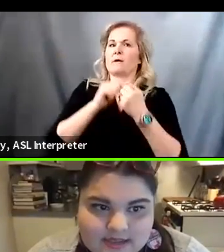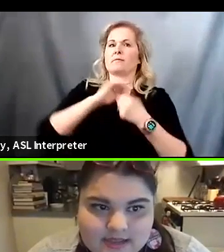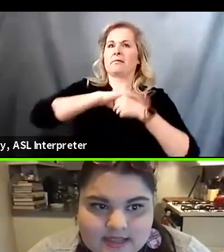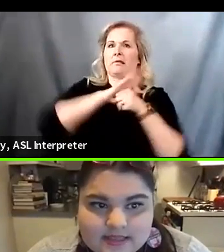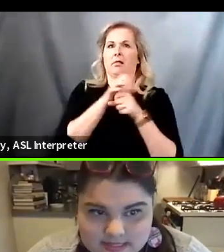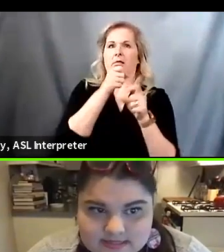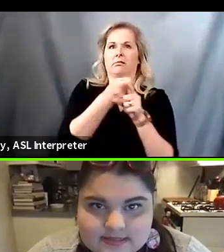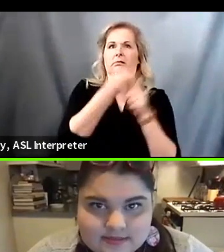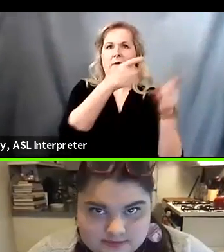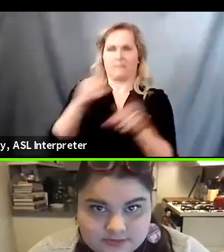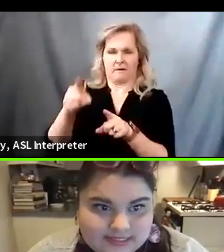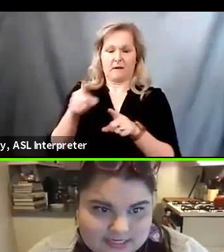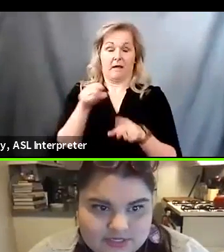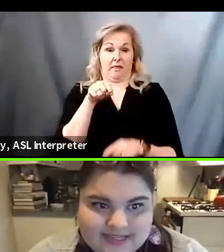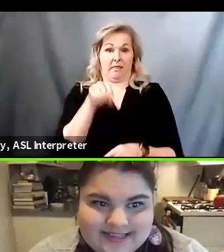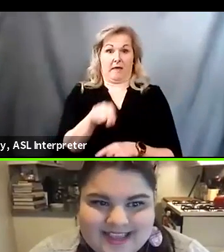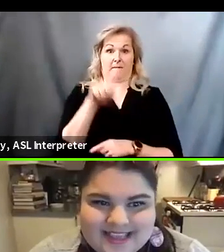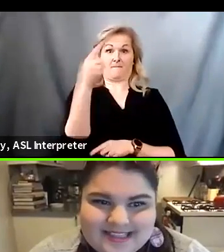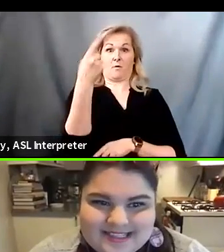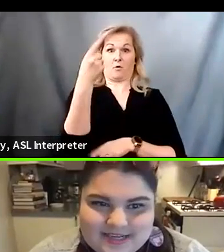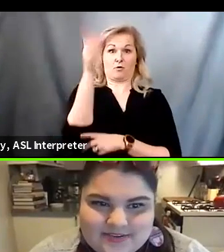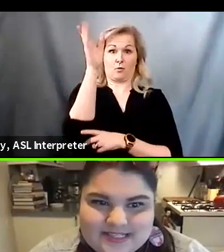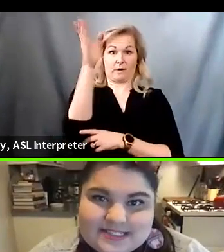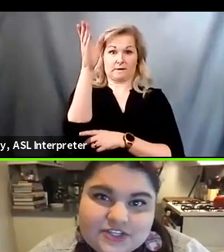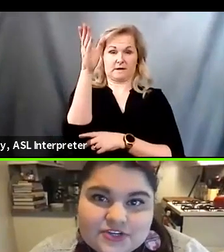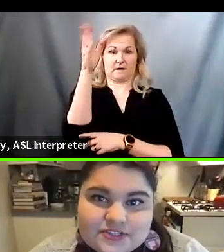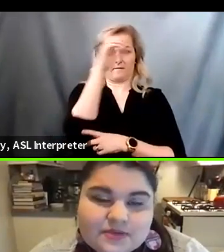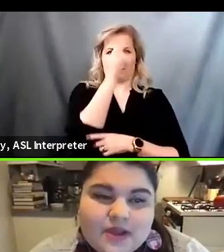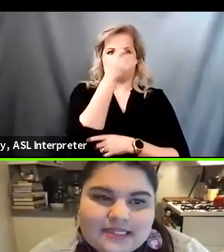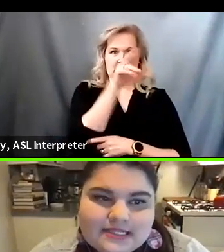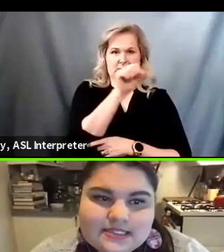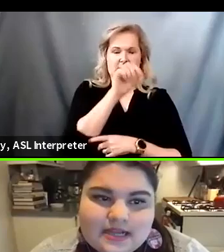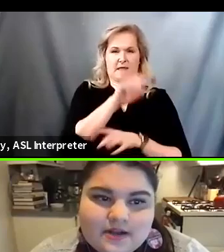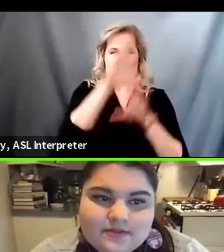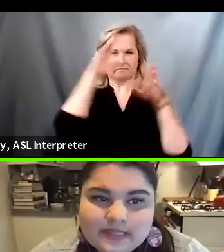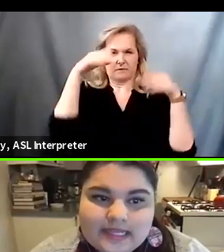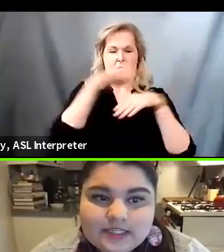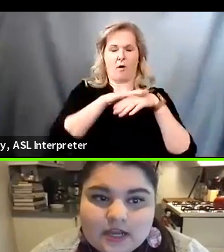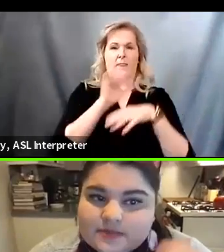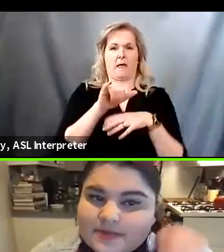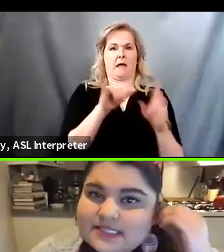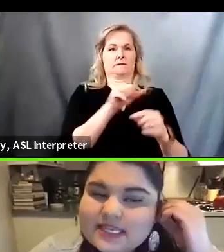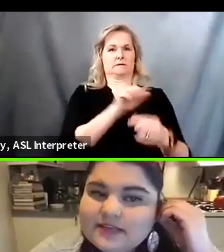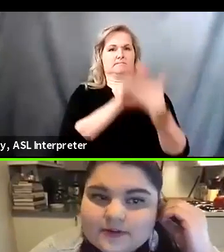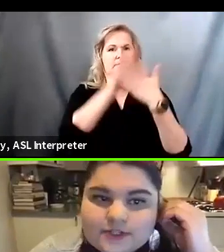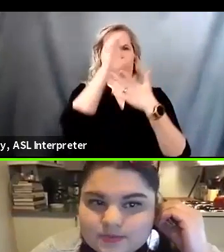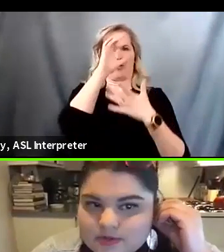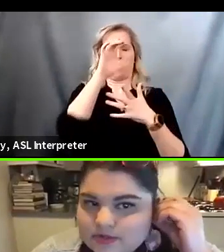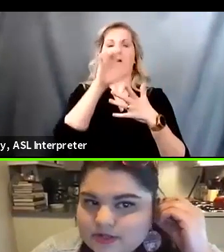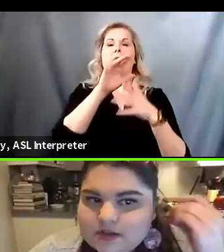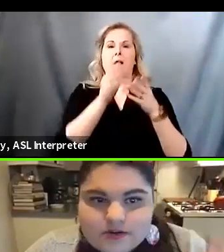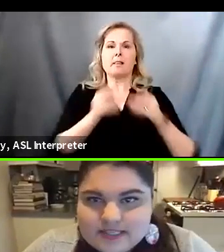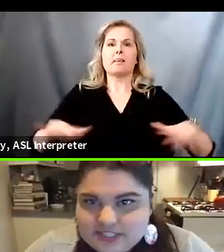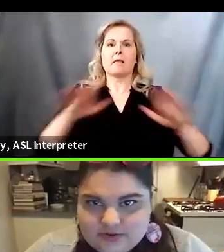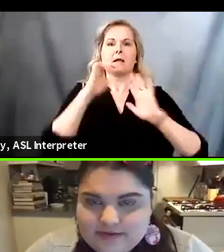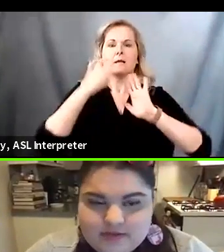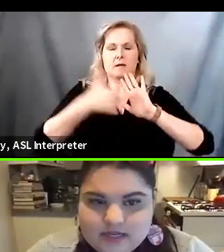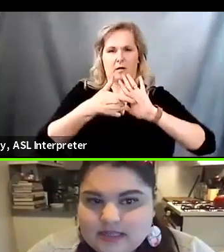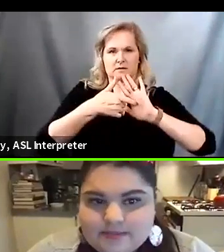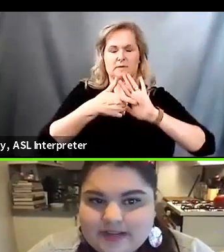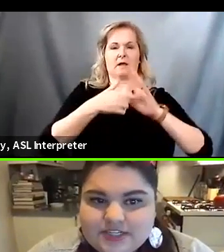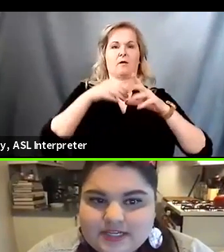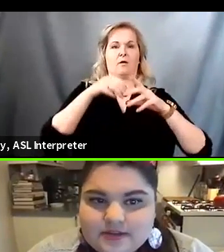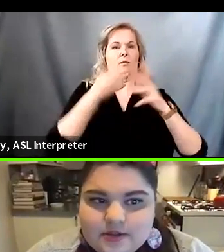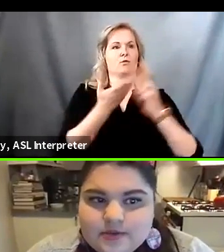crisis. The first session in this series, centers on the practice of land acknowledgements in virtual